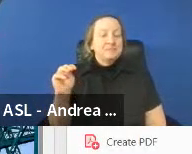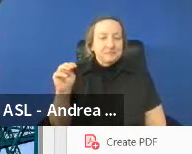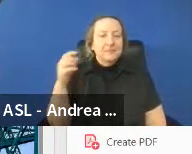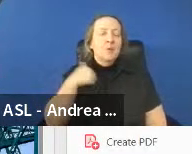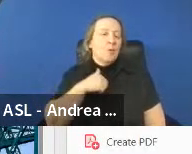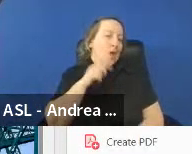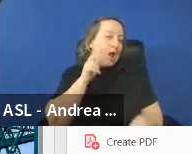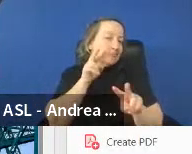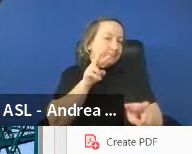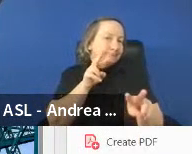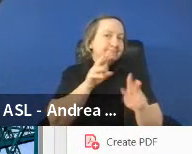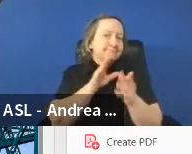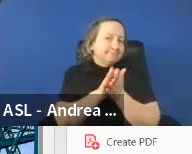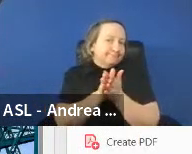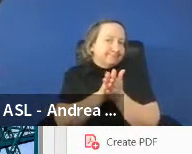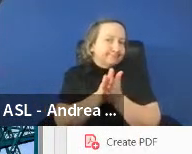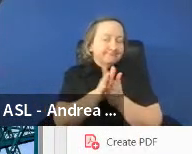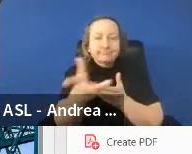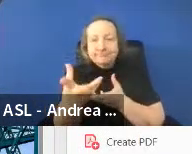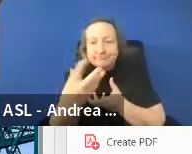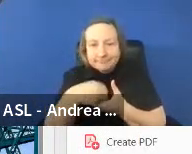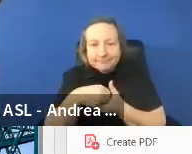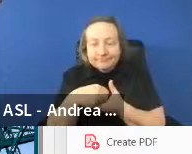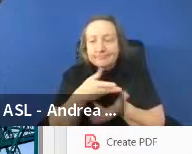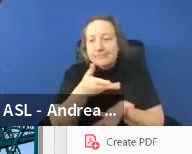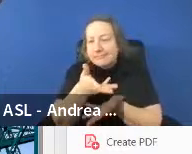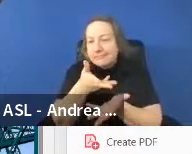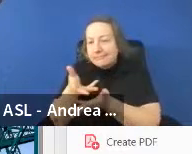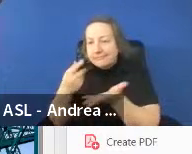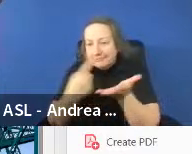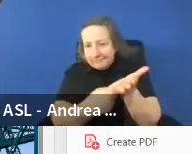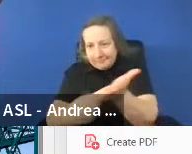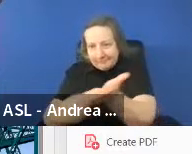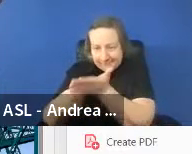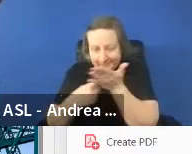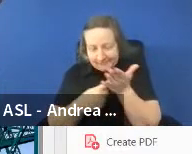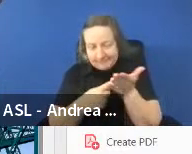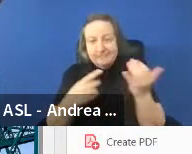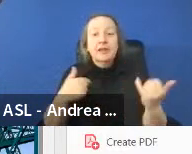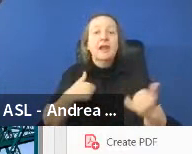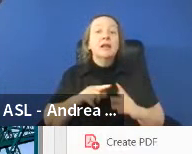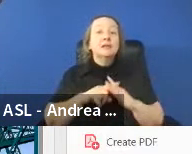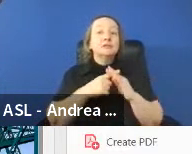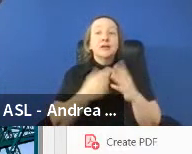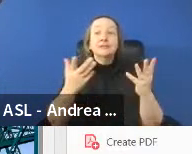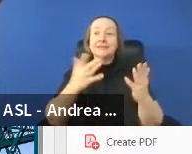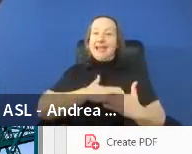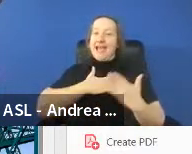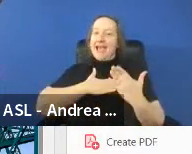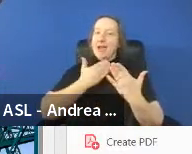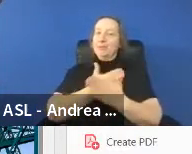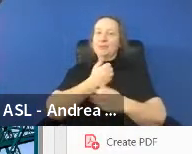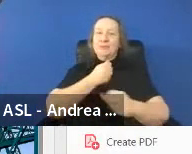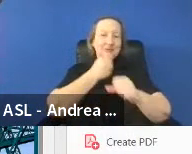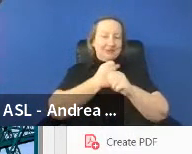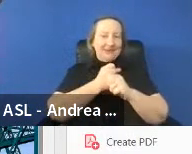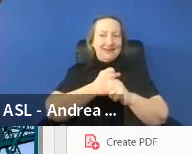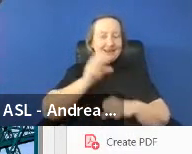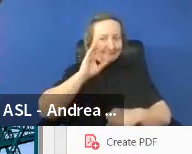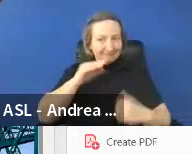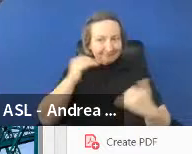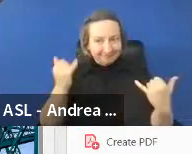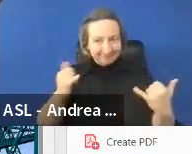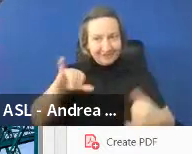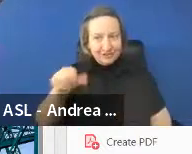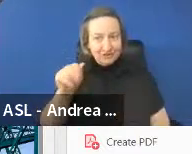to engaging you in a meaningful conversation. I'll start by saying Happy New Year. I recognize that it's